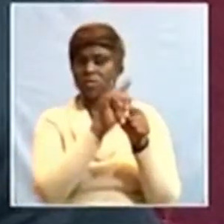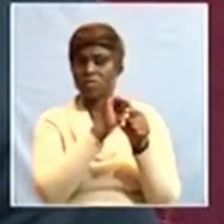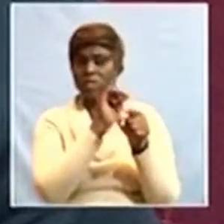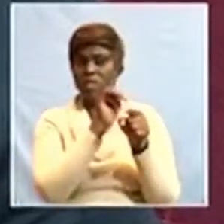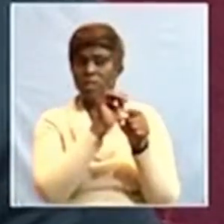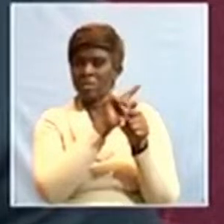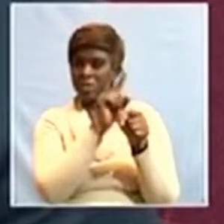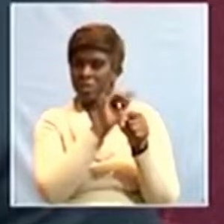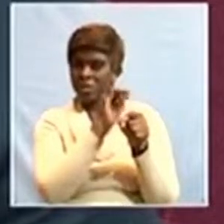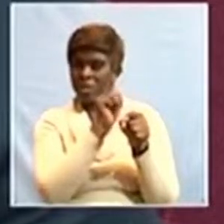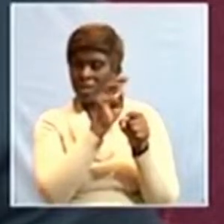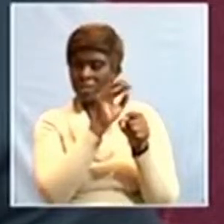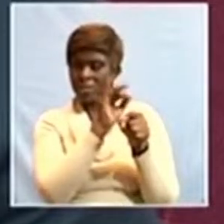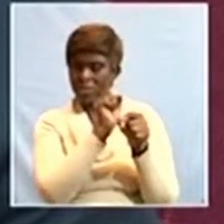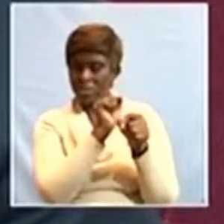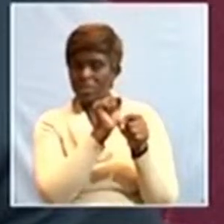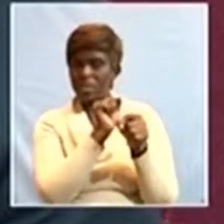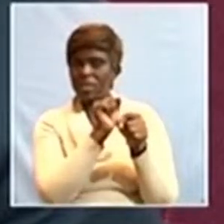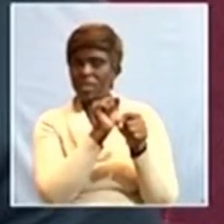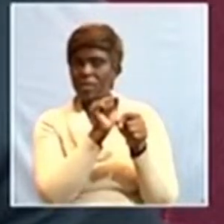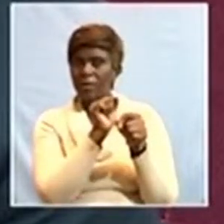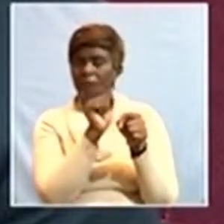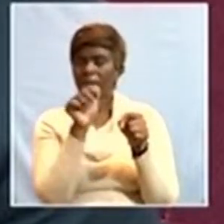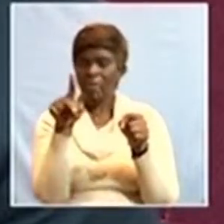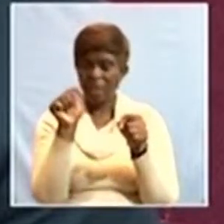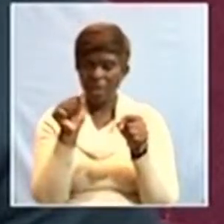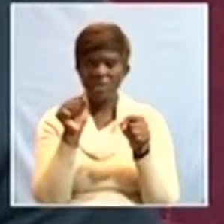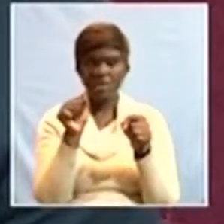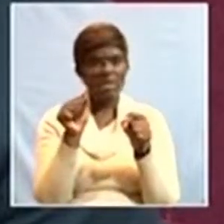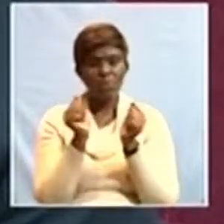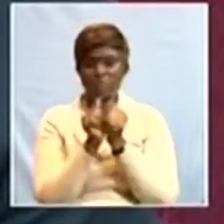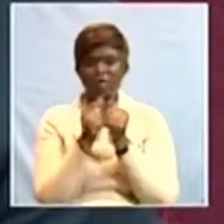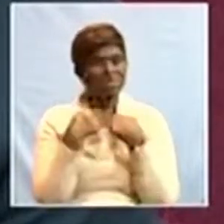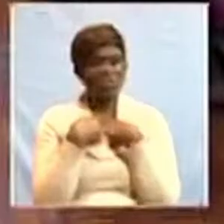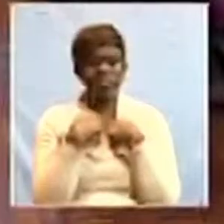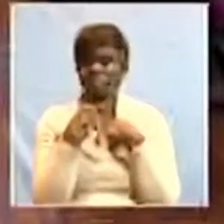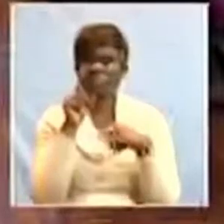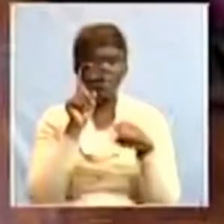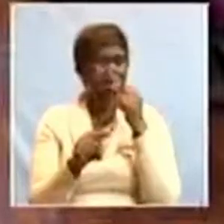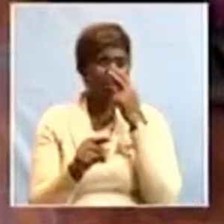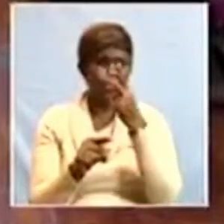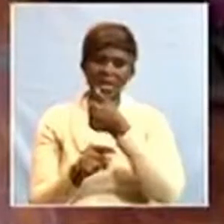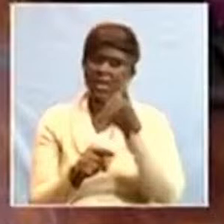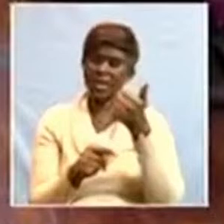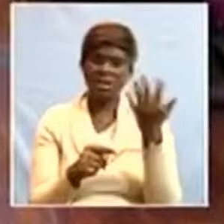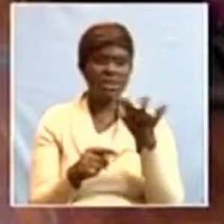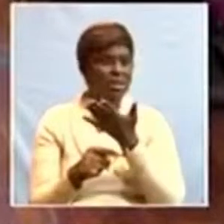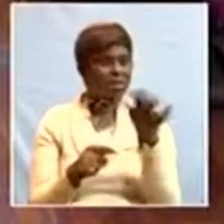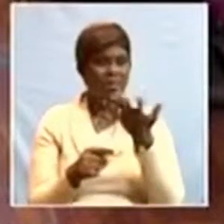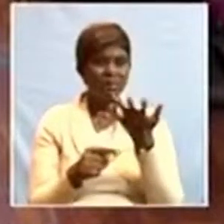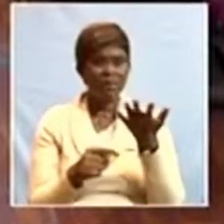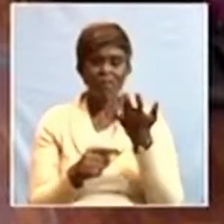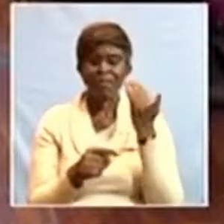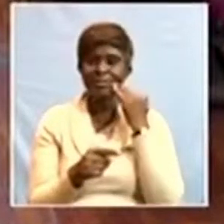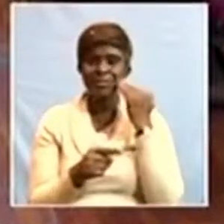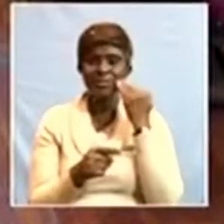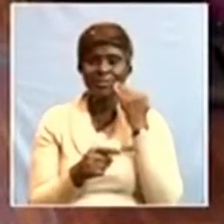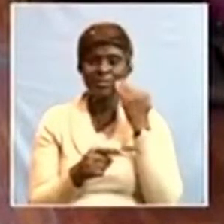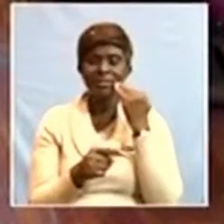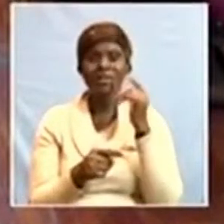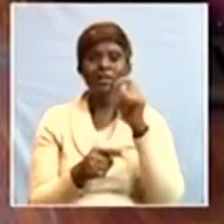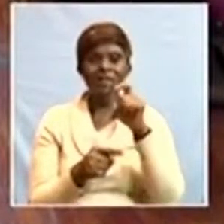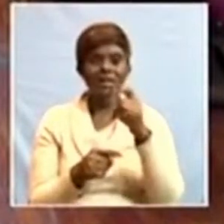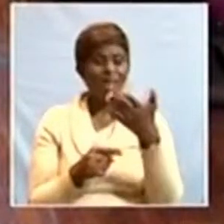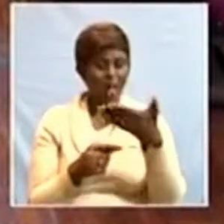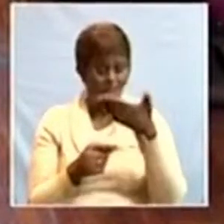FSP. The challenge PS myself, I'm not even seeing anything. I can't say anything. You are not seeing clearly. Nothing. Not even one